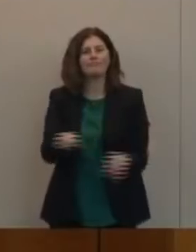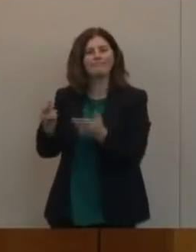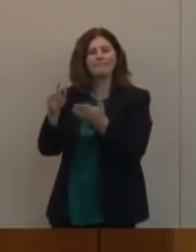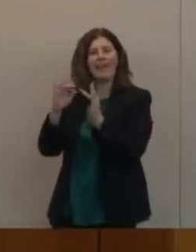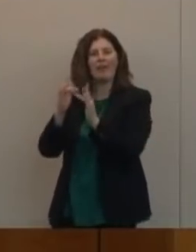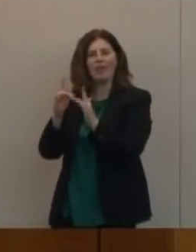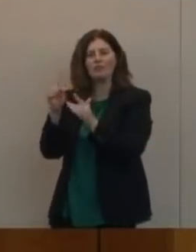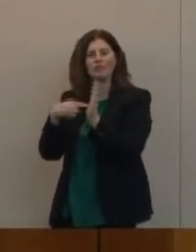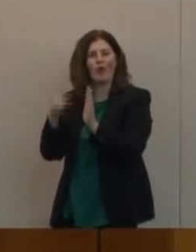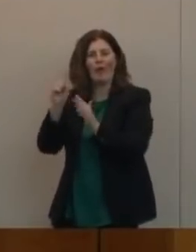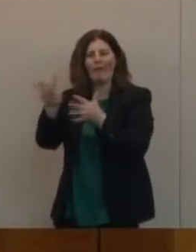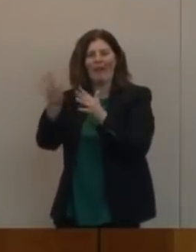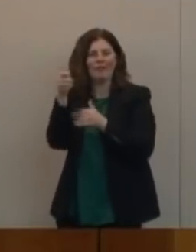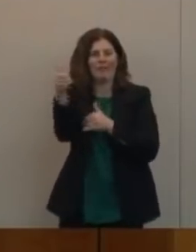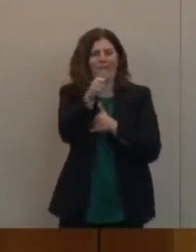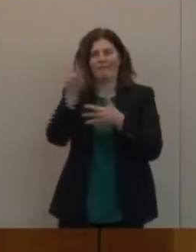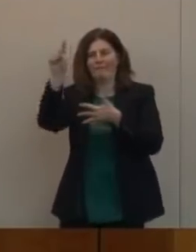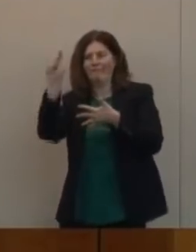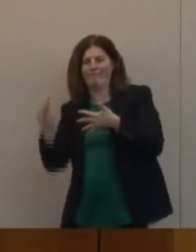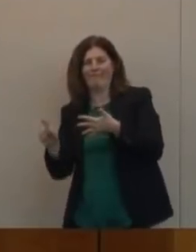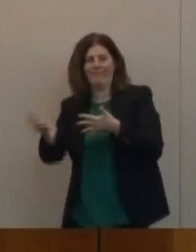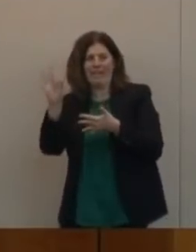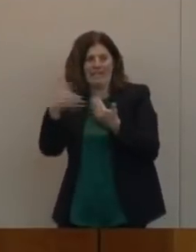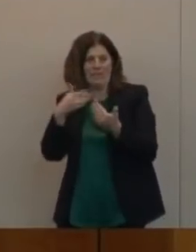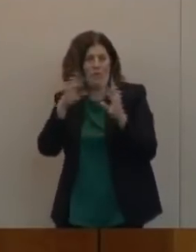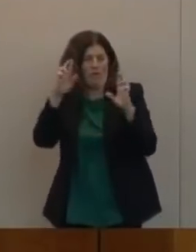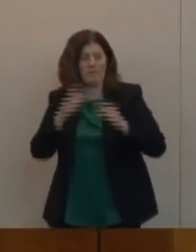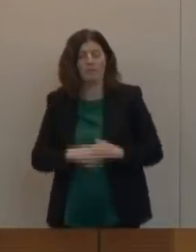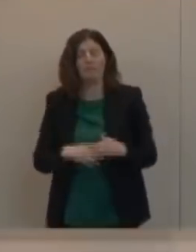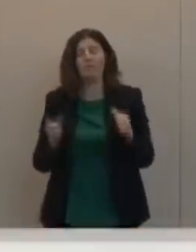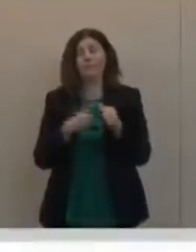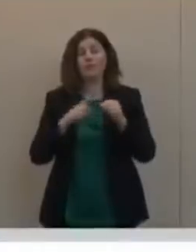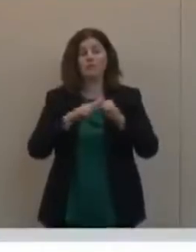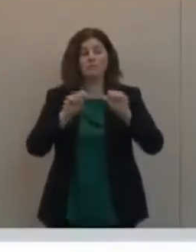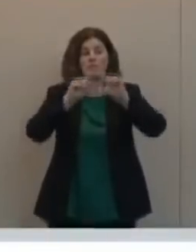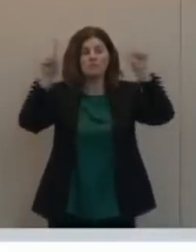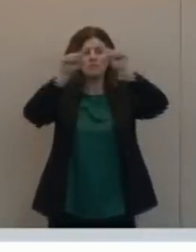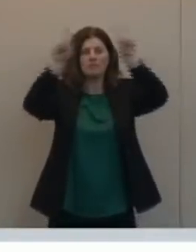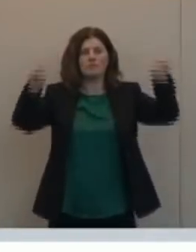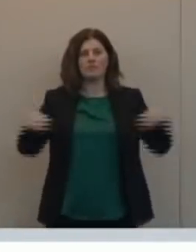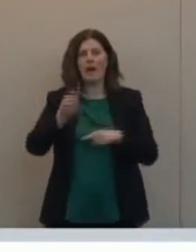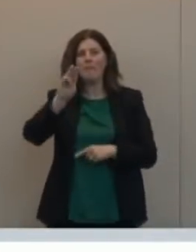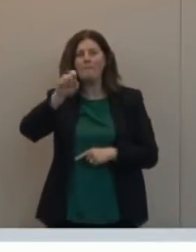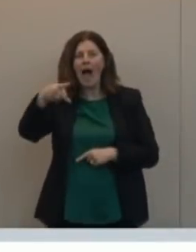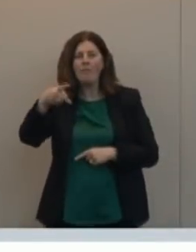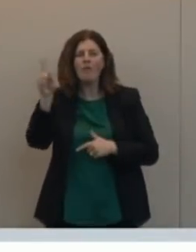you where to find this information. So the first slide is a map of the